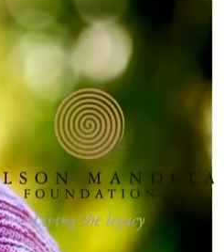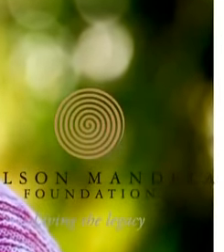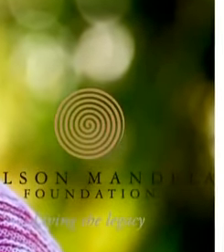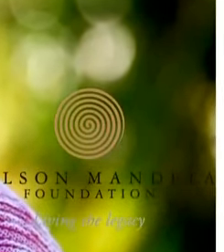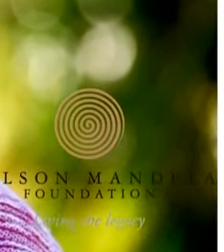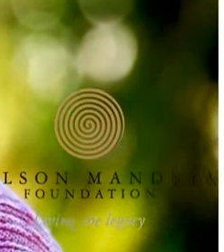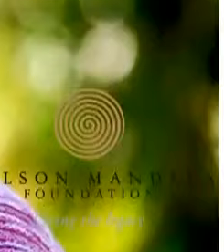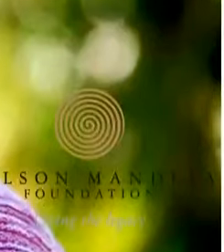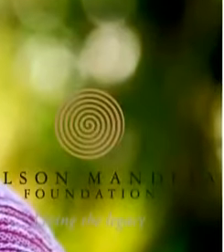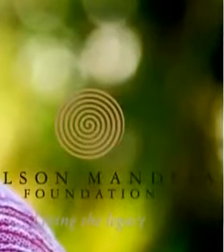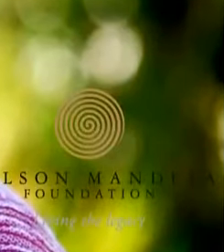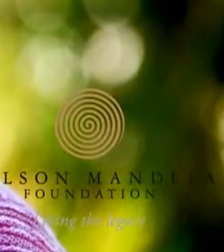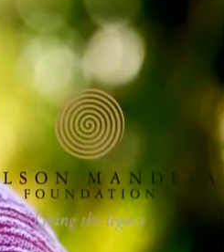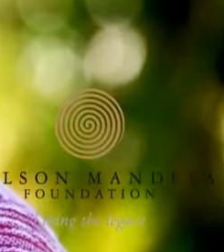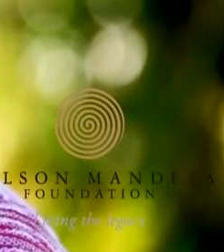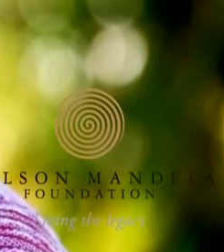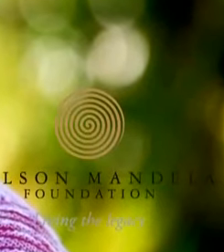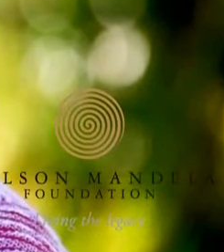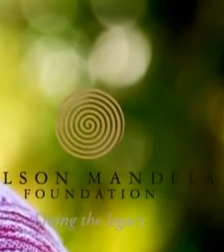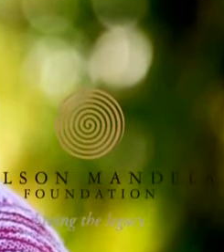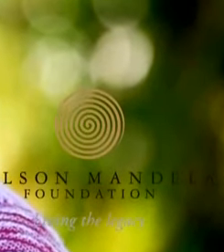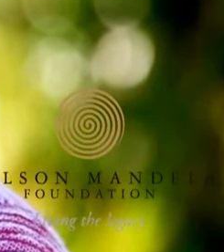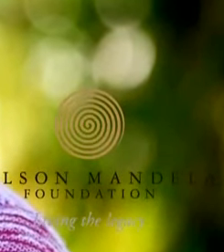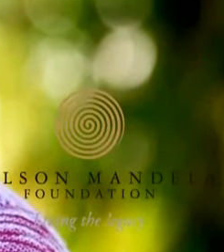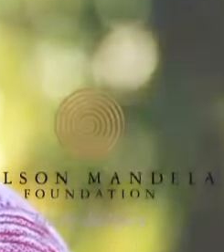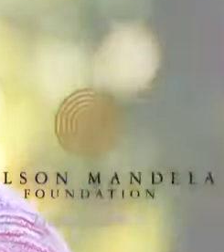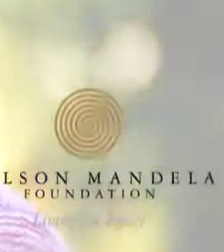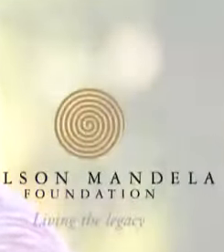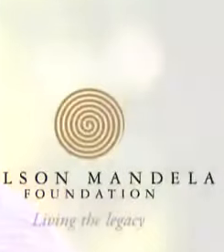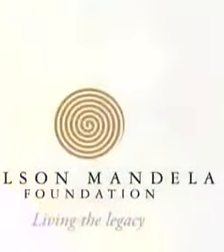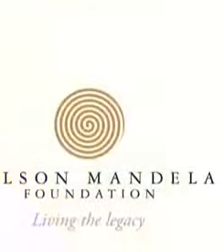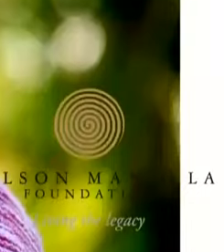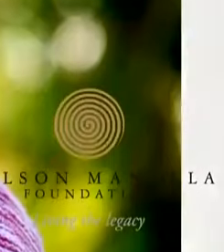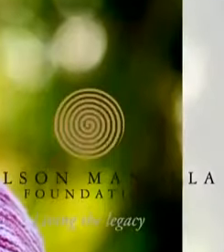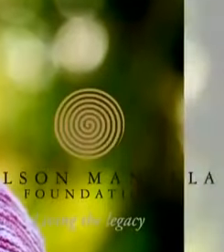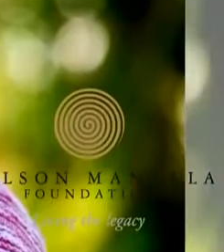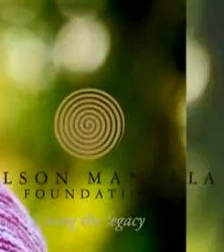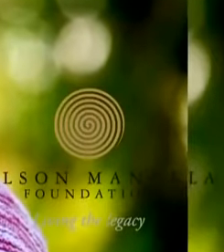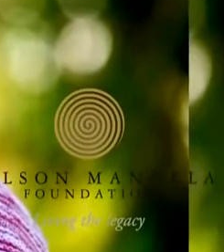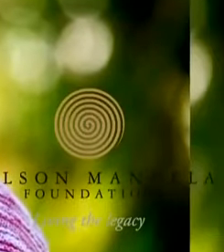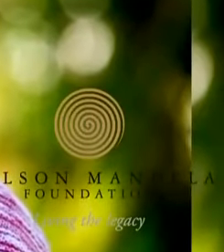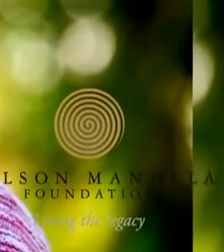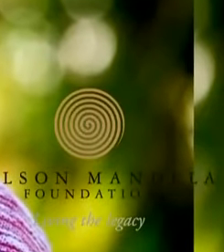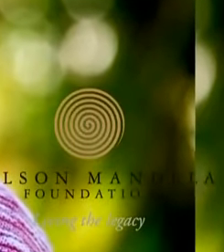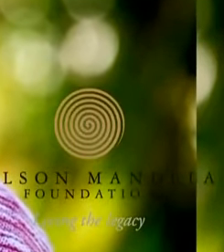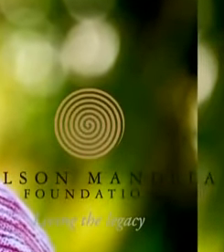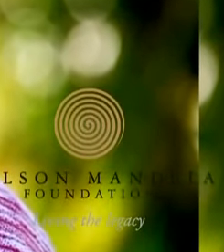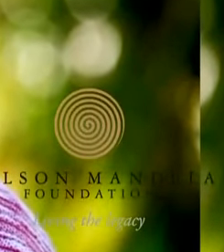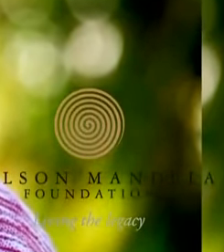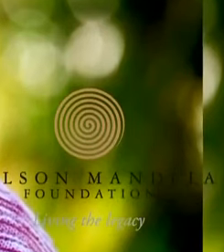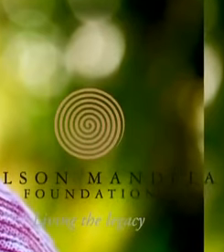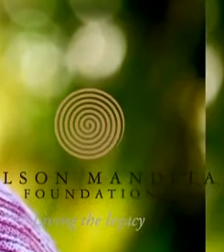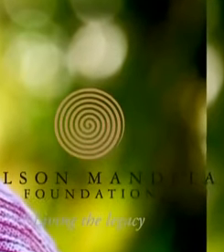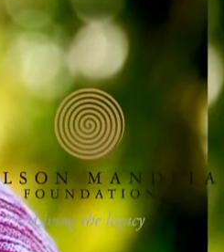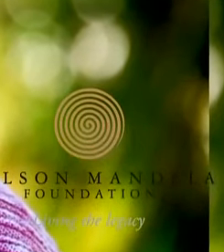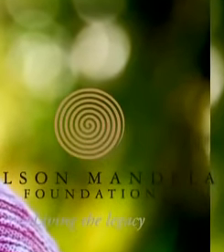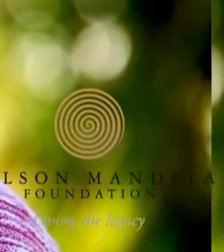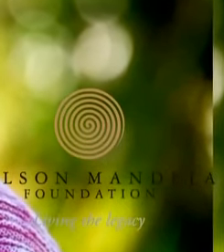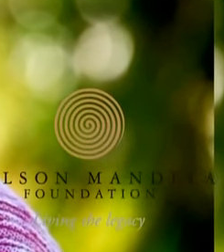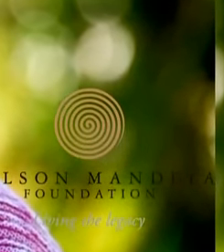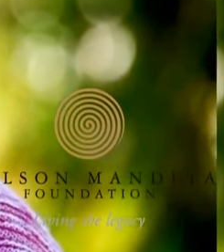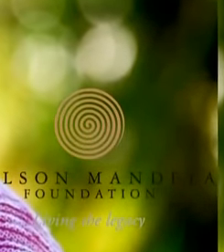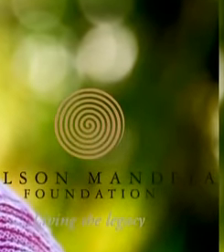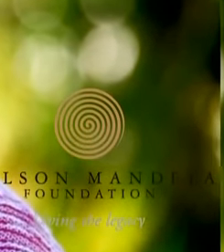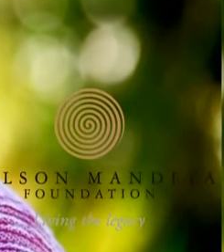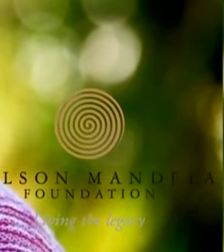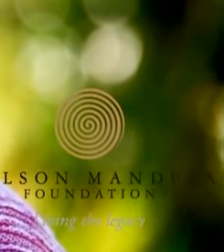Latin, LLB degree, and LLM in commercial law. Ms. February has worked extensively